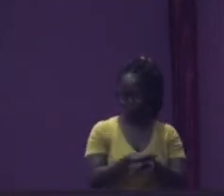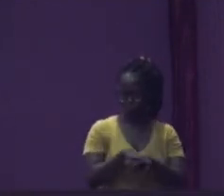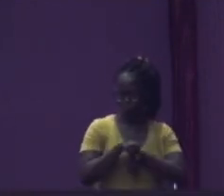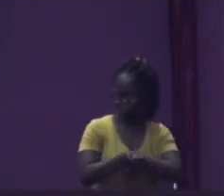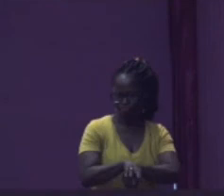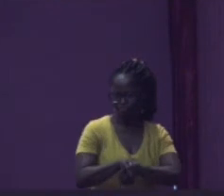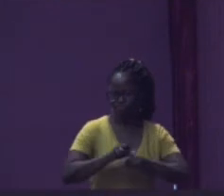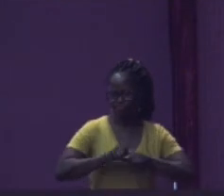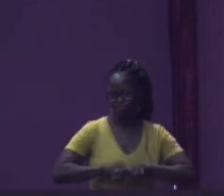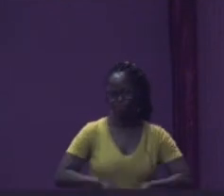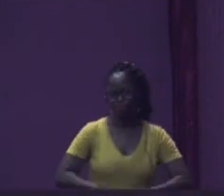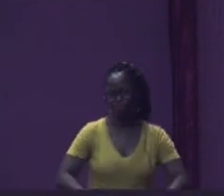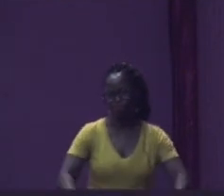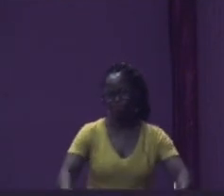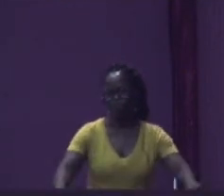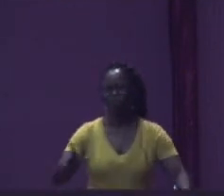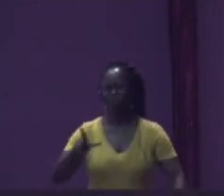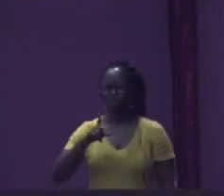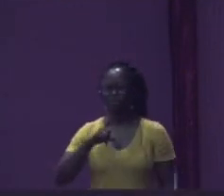underlying biases.